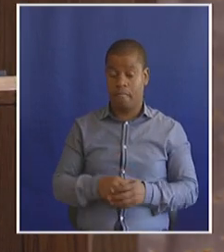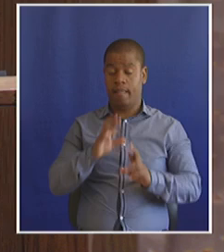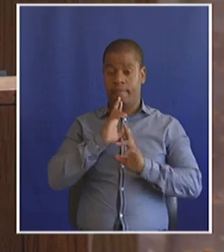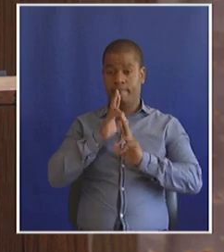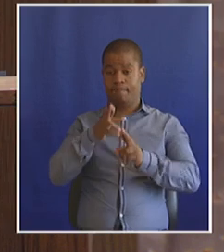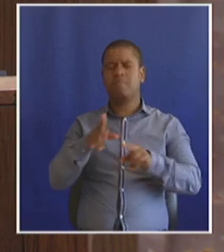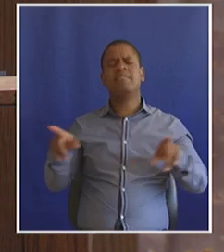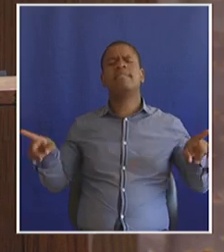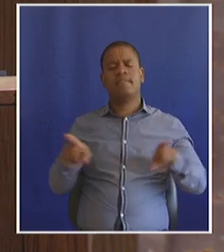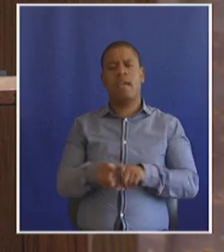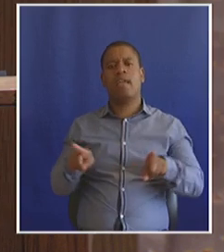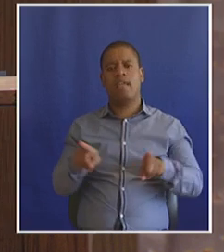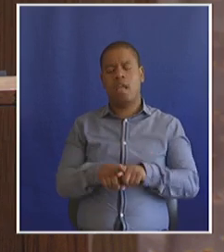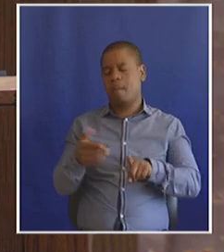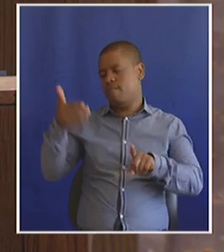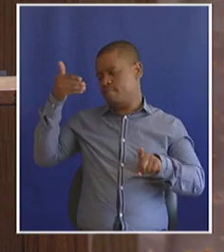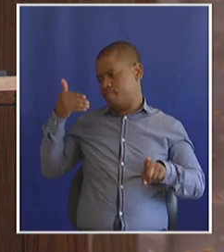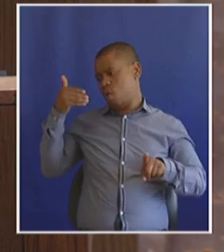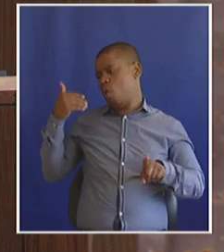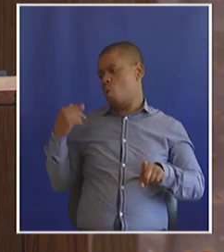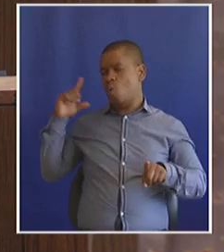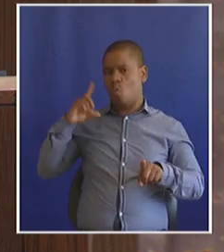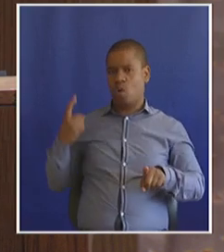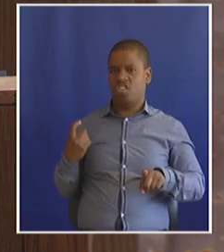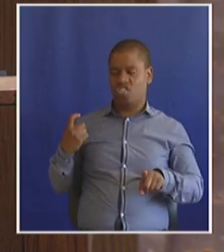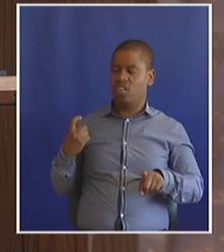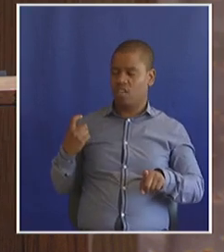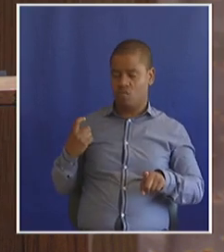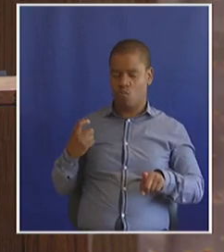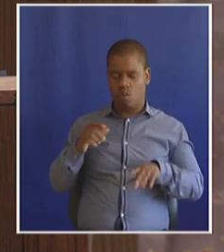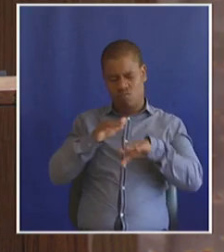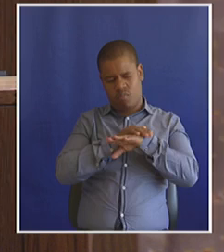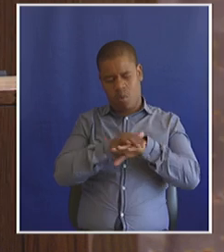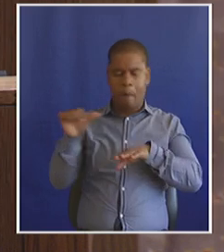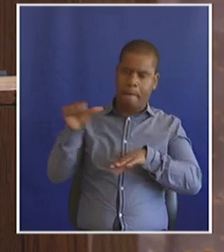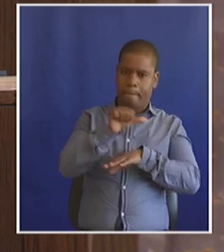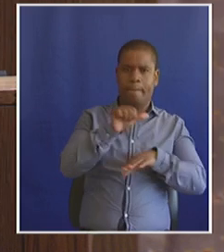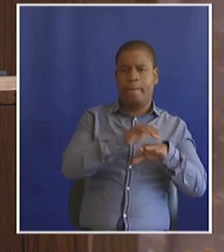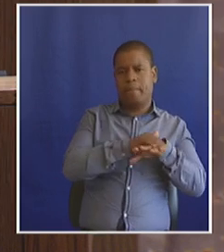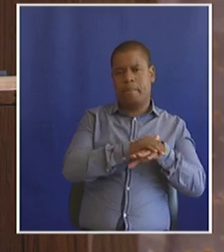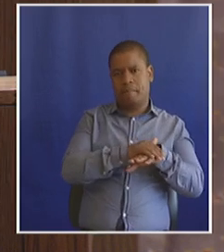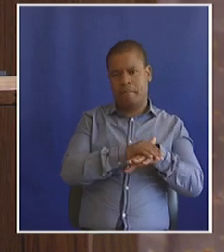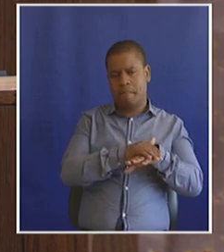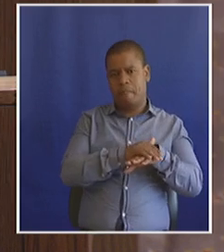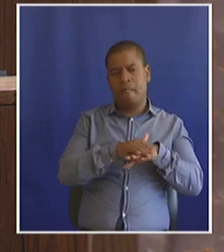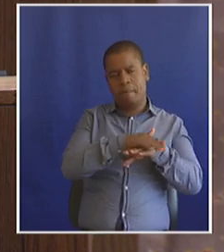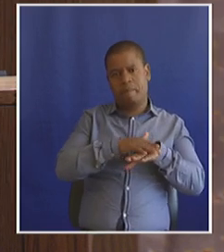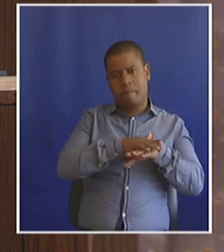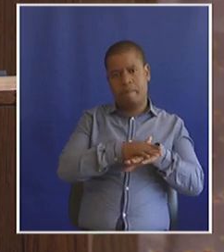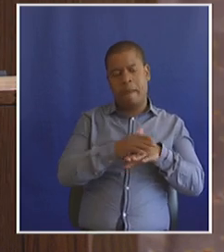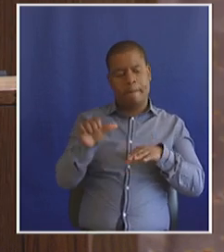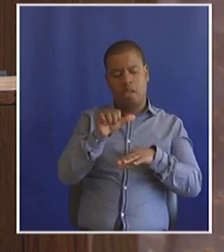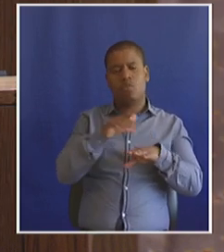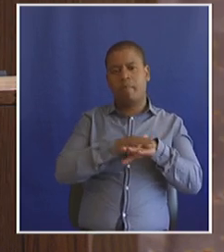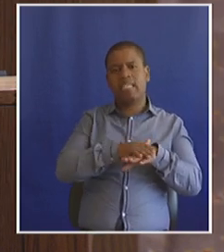similar to the previous question relating to the Back to Basics campaign, so I won't repeat